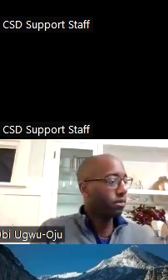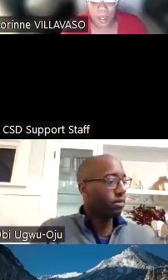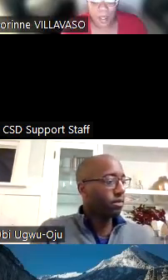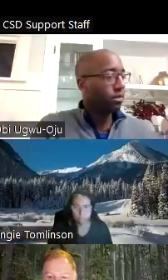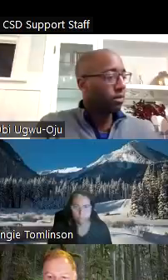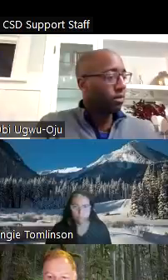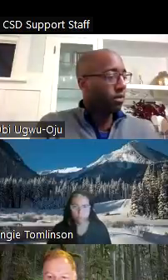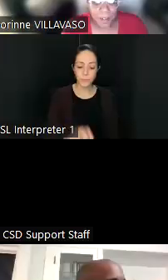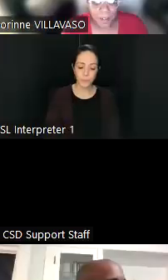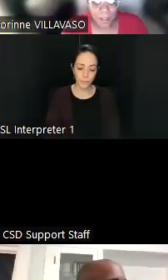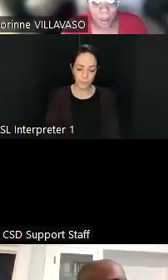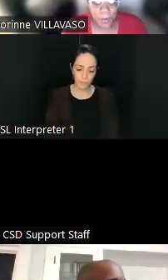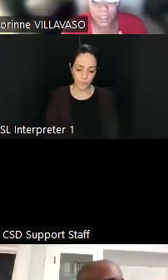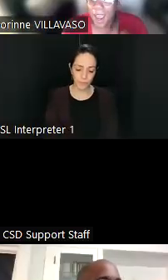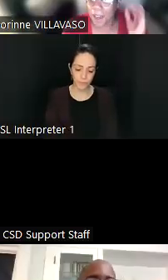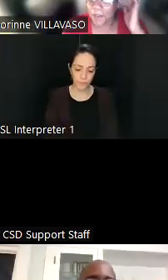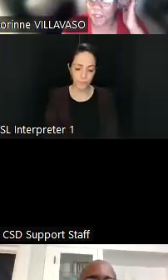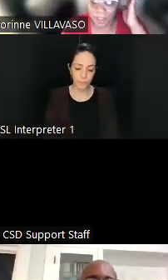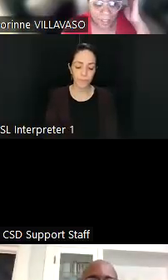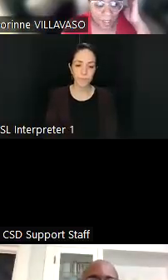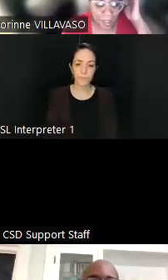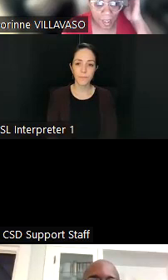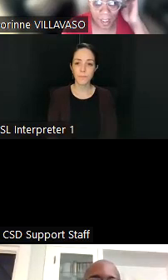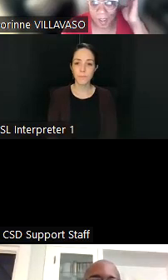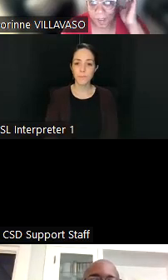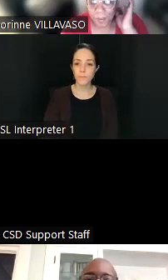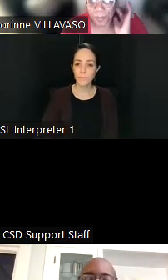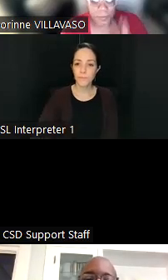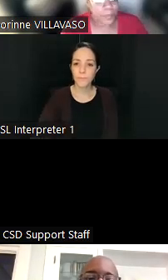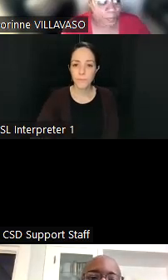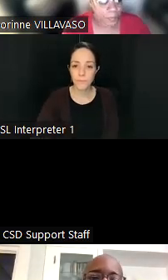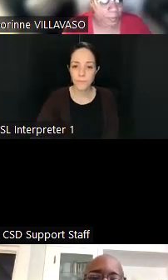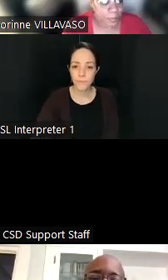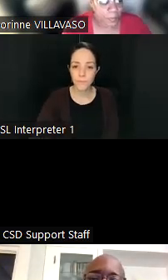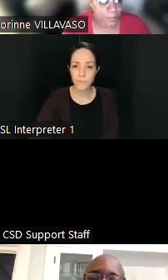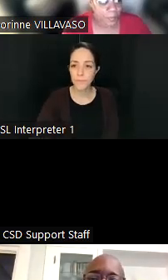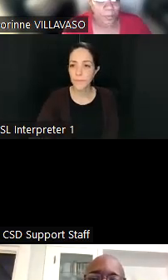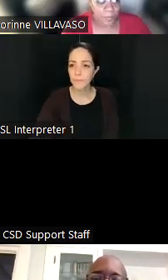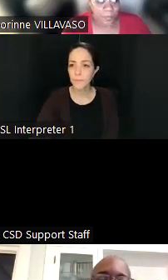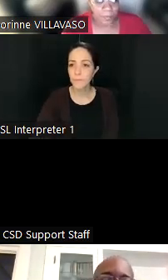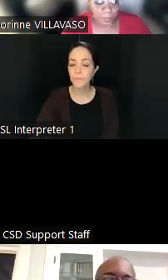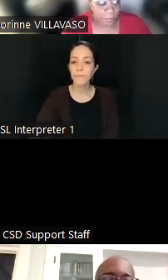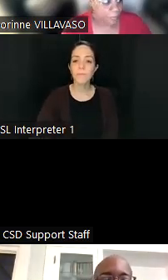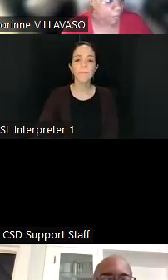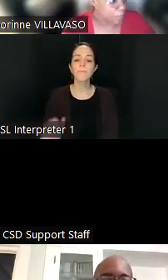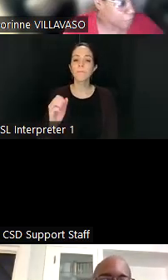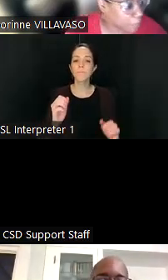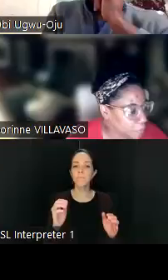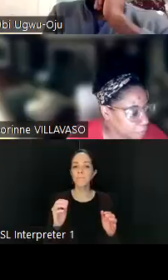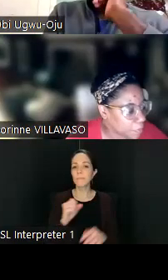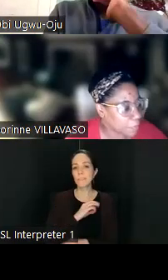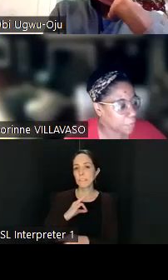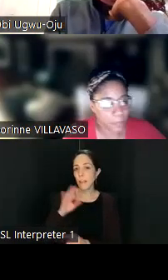p.m. Oh, staff. Yeah, just a real quick note before we go on to next steps and the rest of the